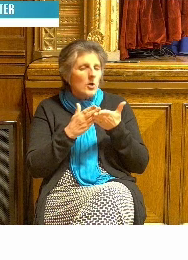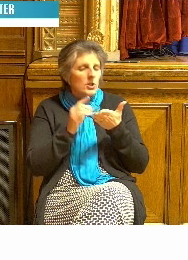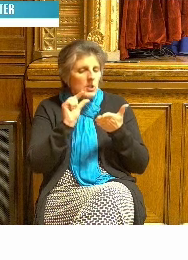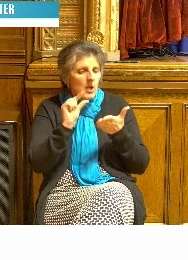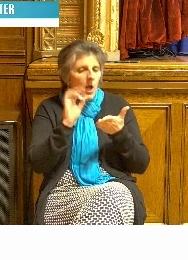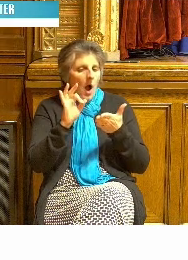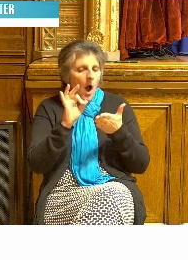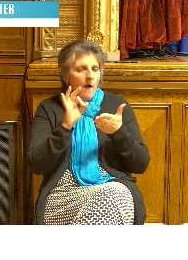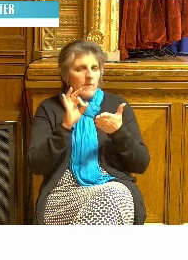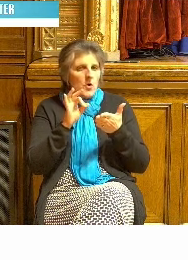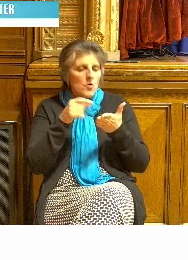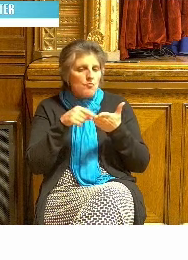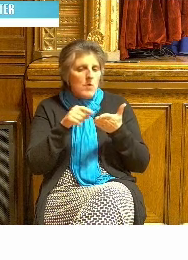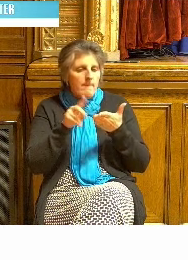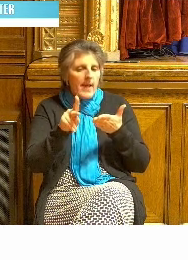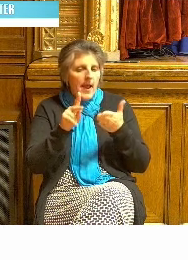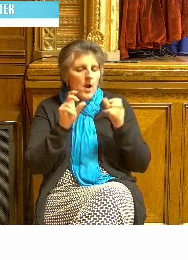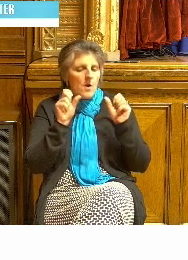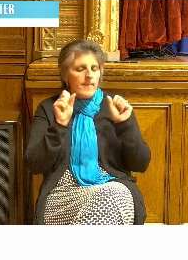of repair that could be